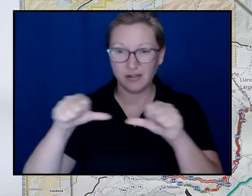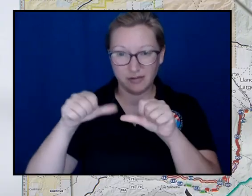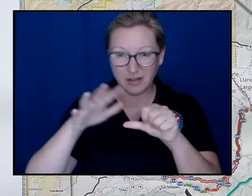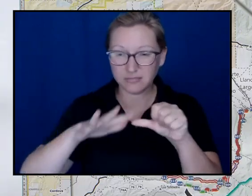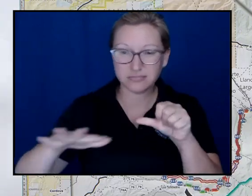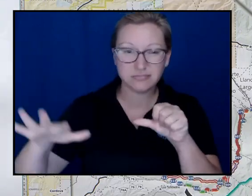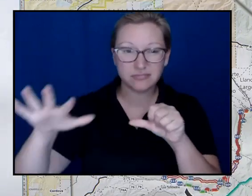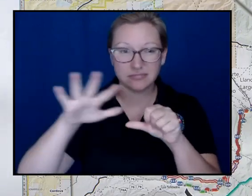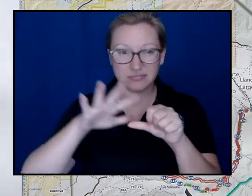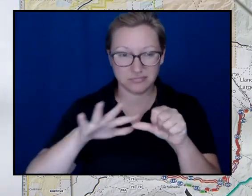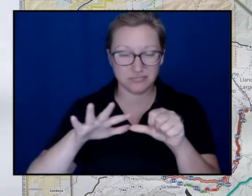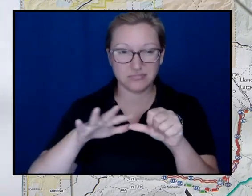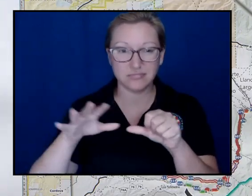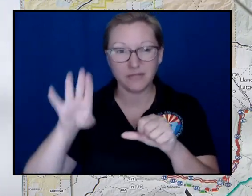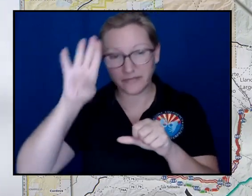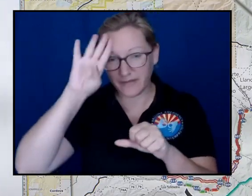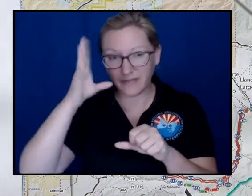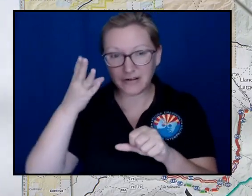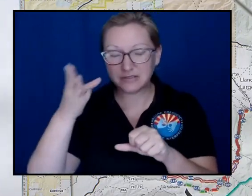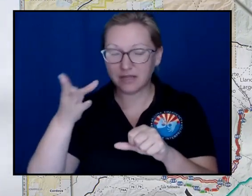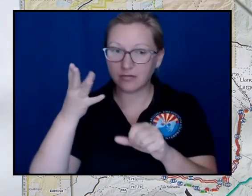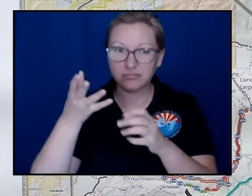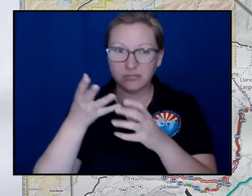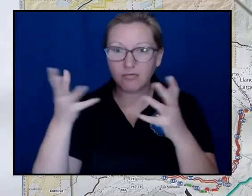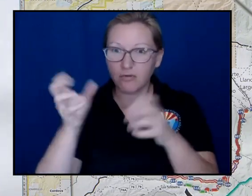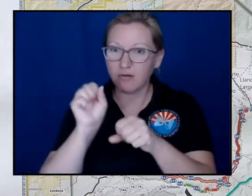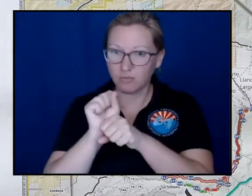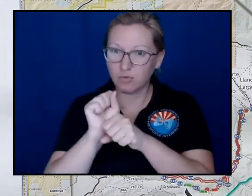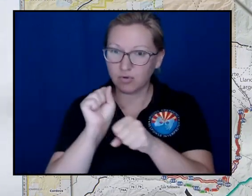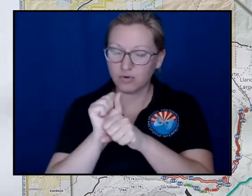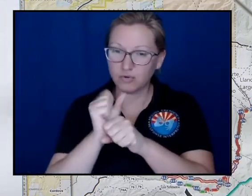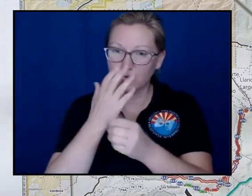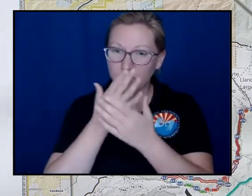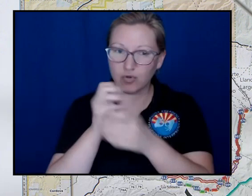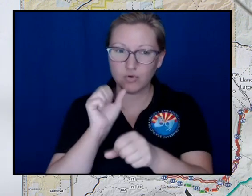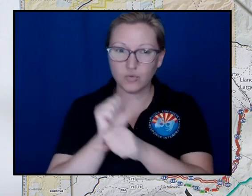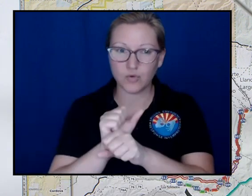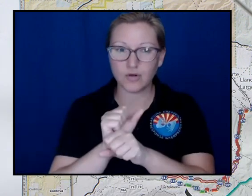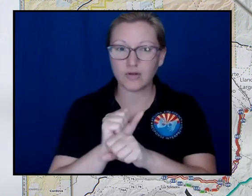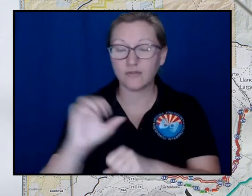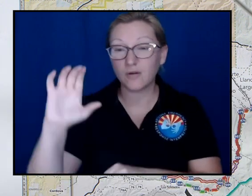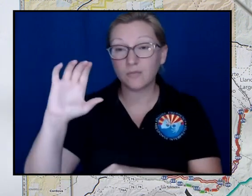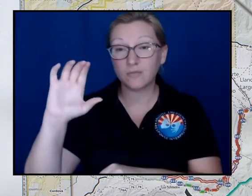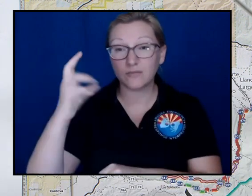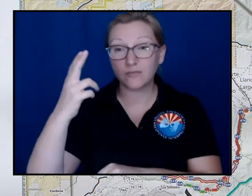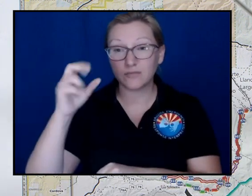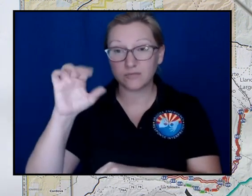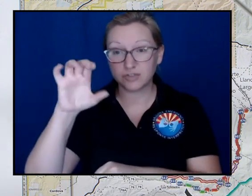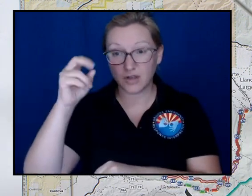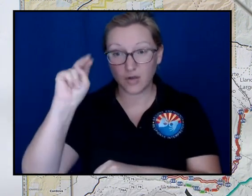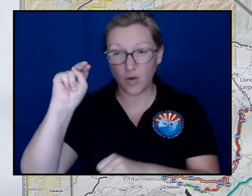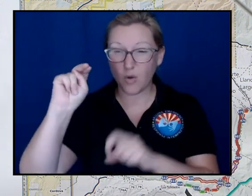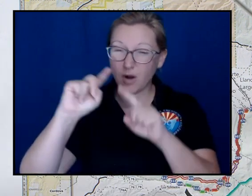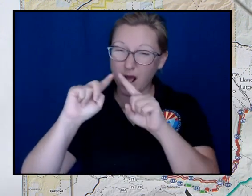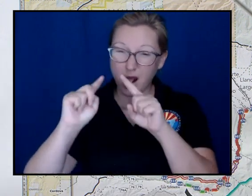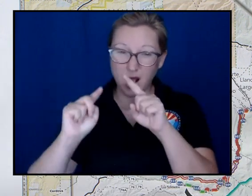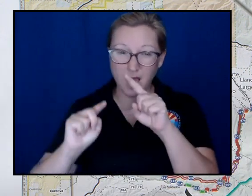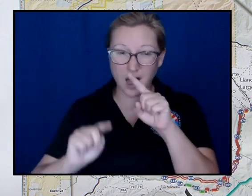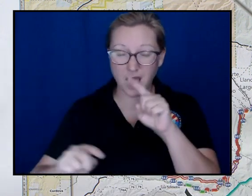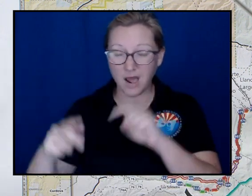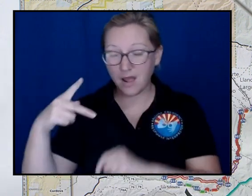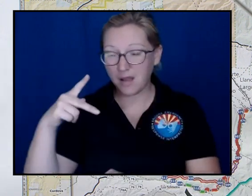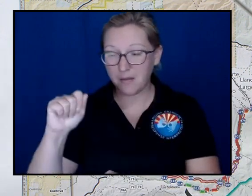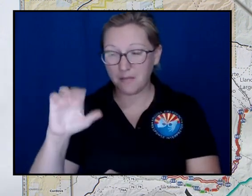quite a bit of good work from Chacon all the way down to Pacheco Village